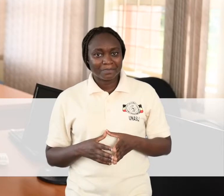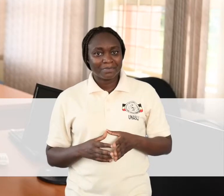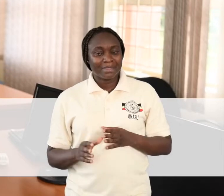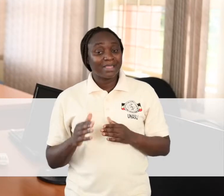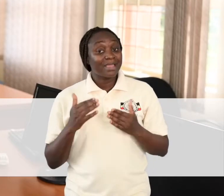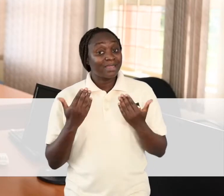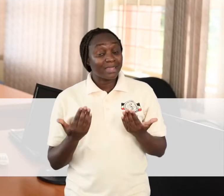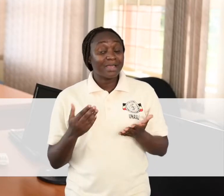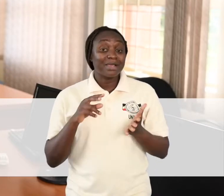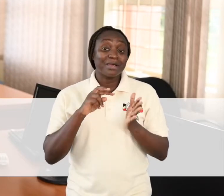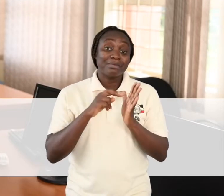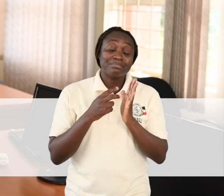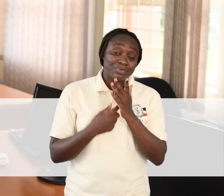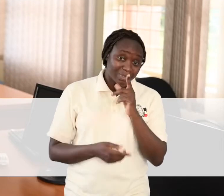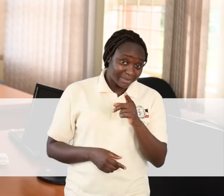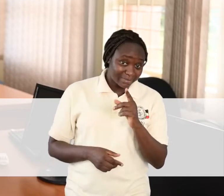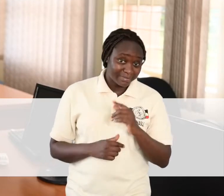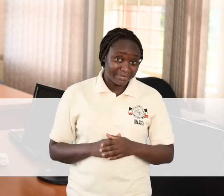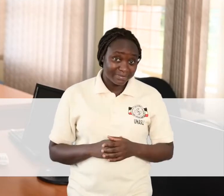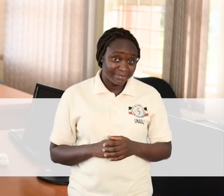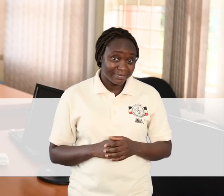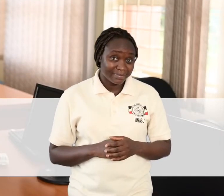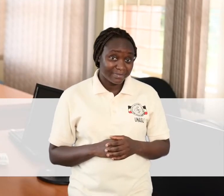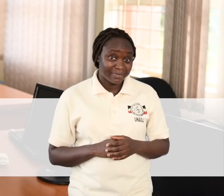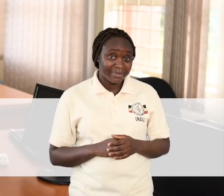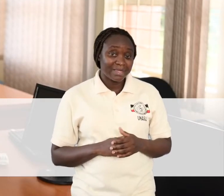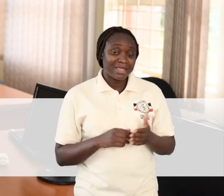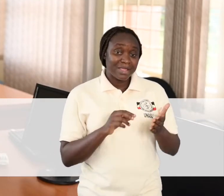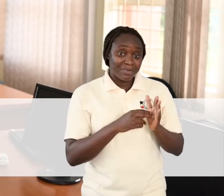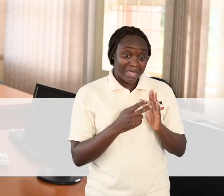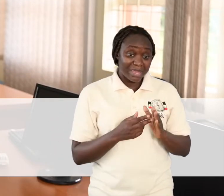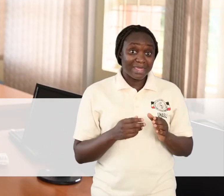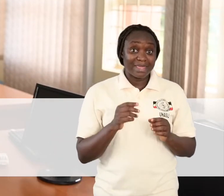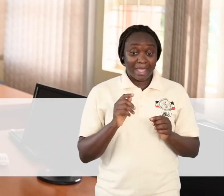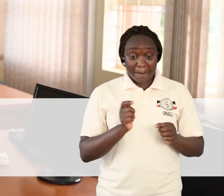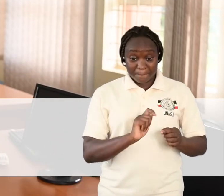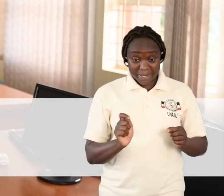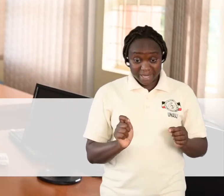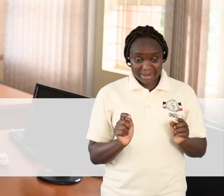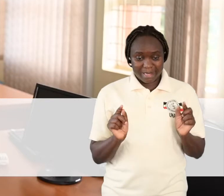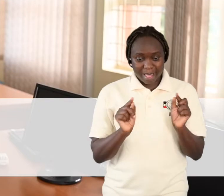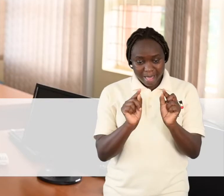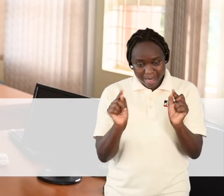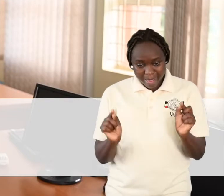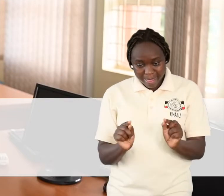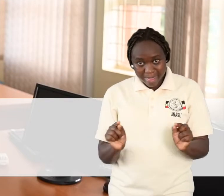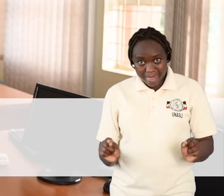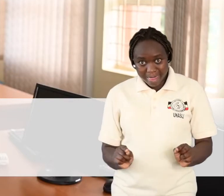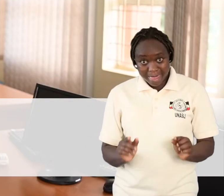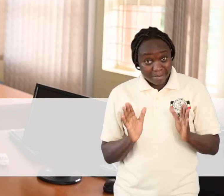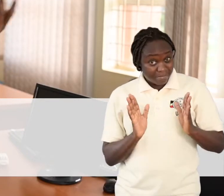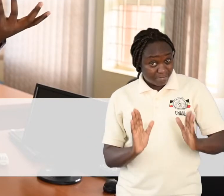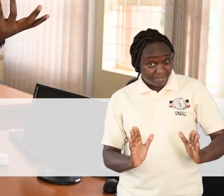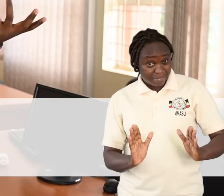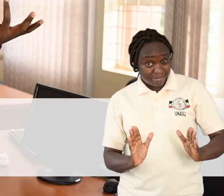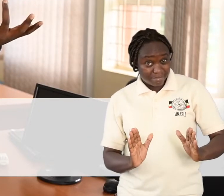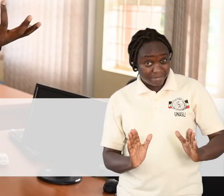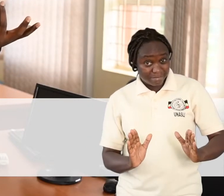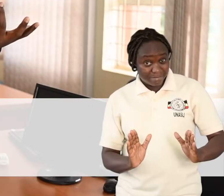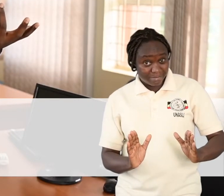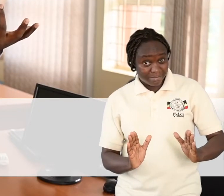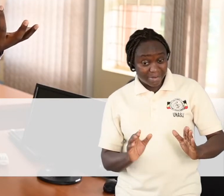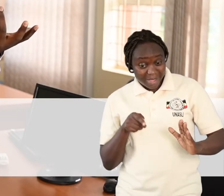So it means we shall have a pen as a subset of our set